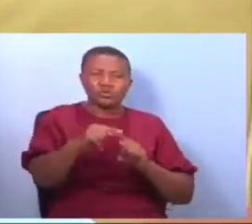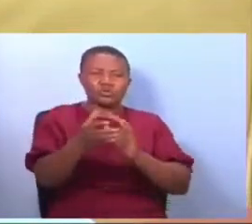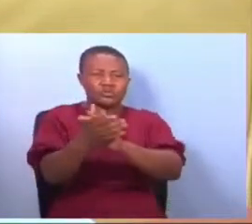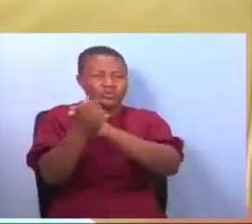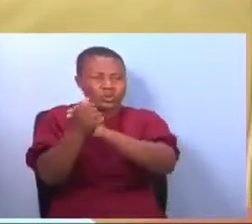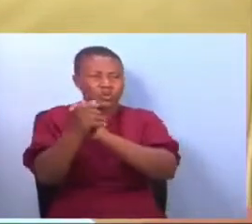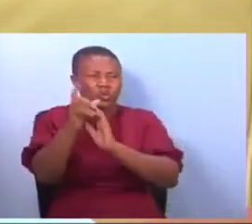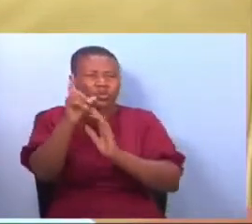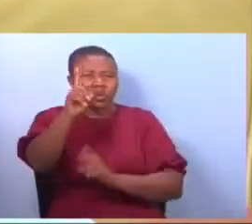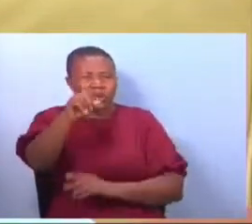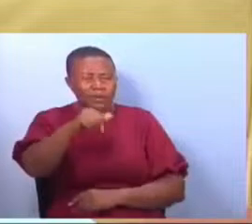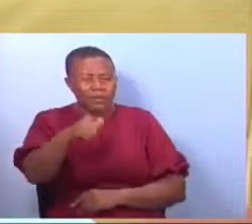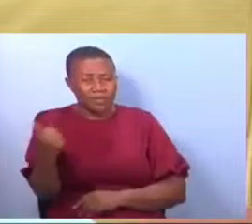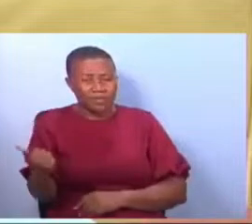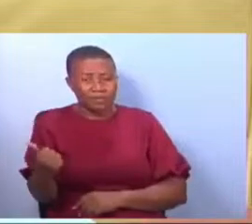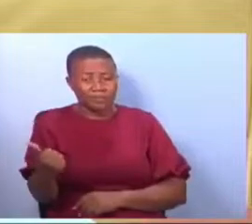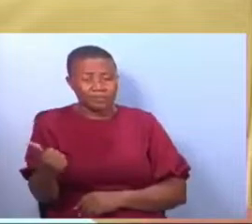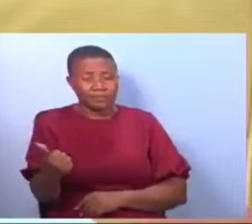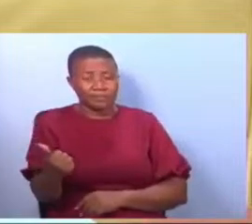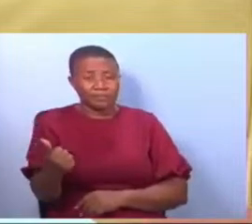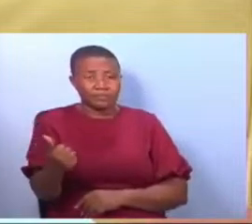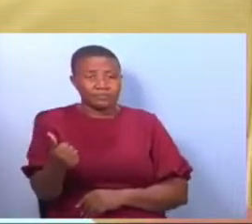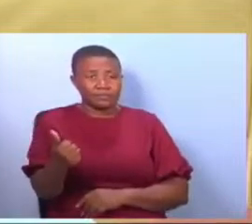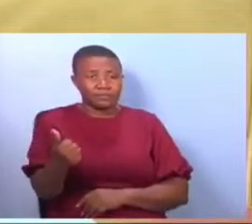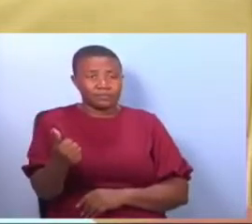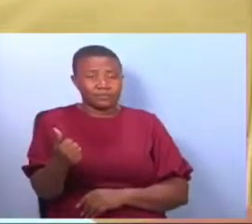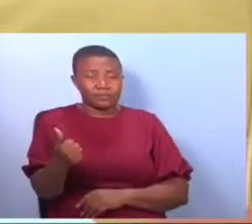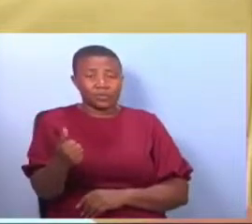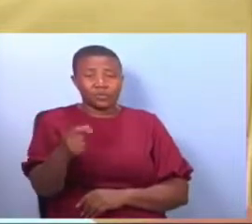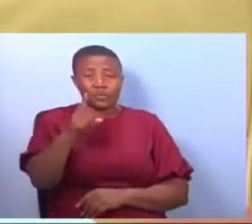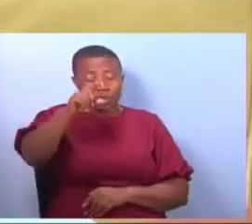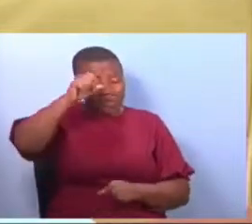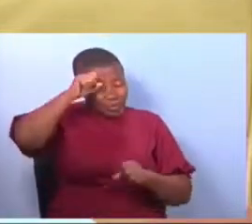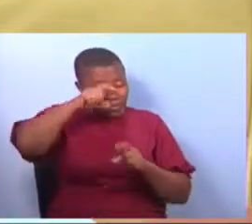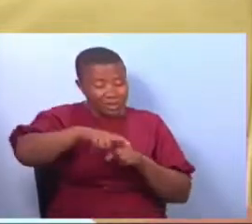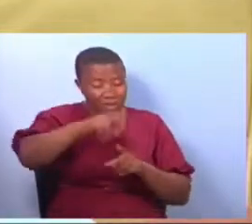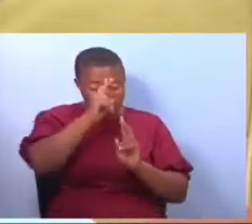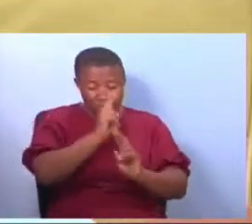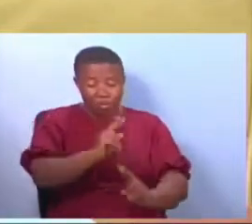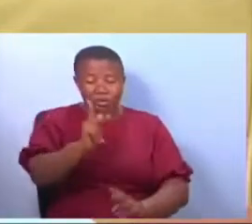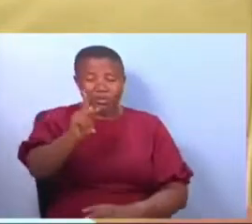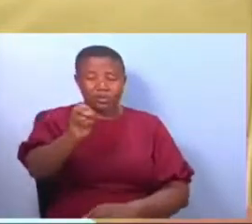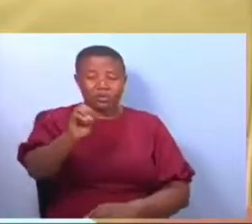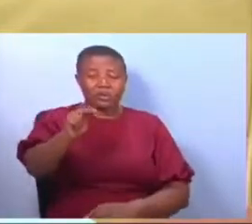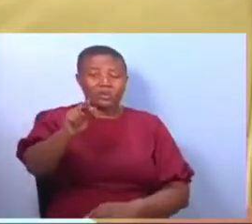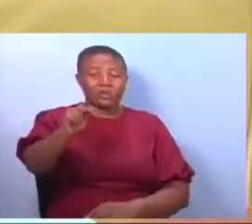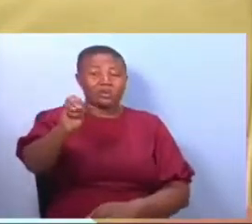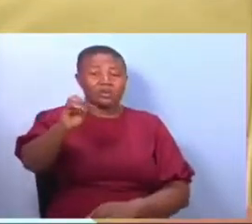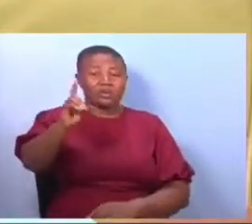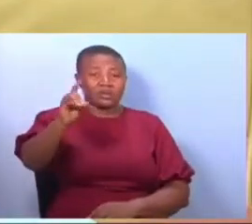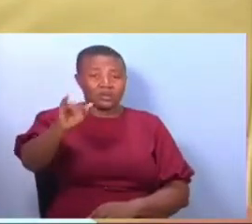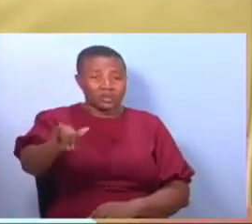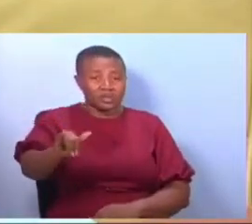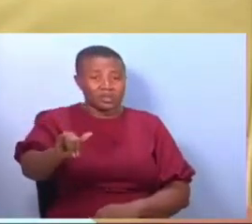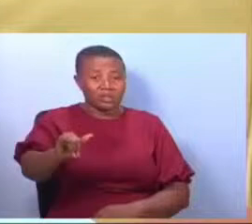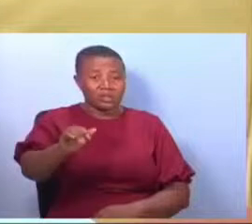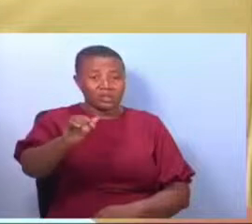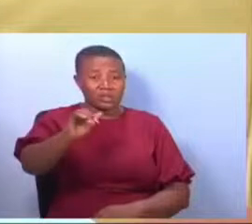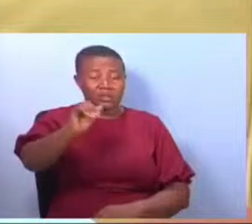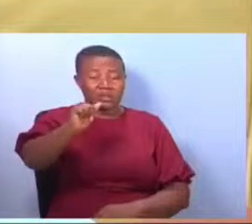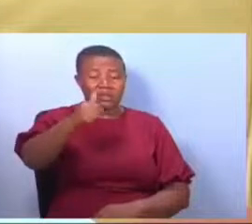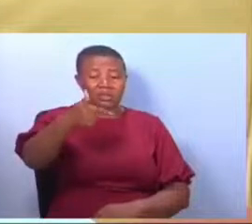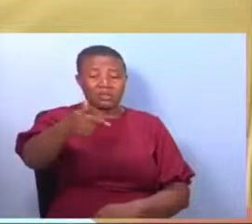colleague who is no more with us, Honorable Kennedy Japan, there came a time where we were